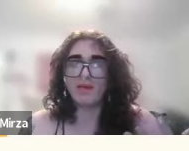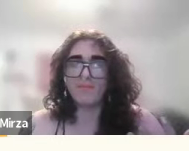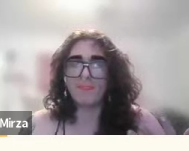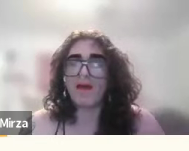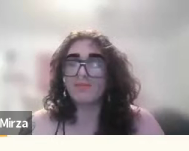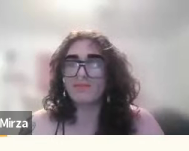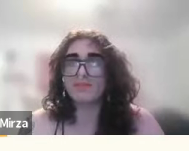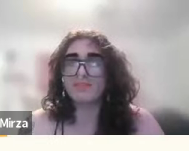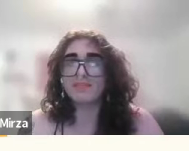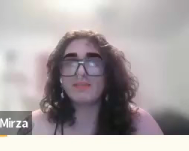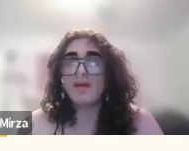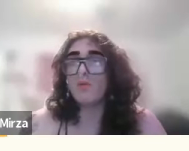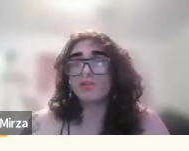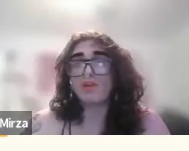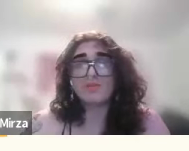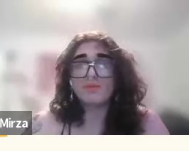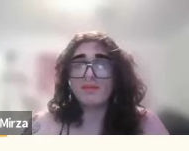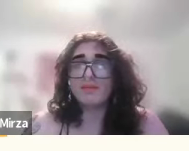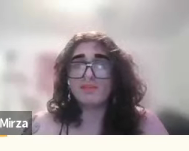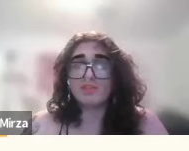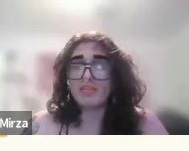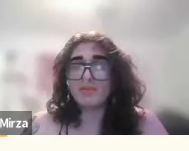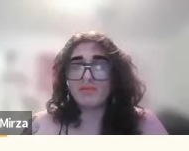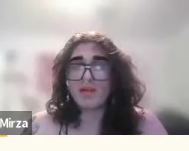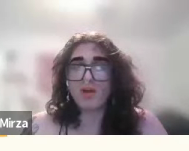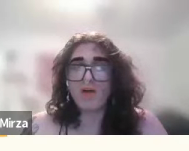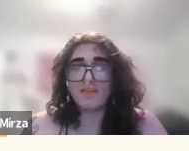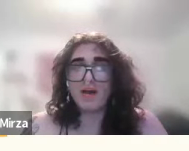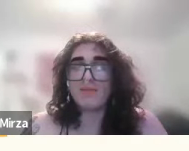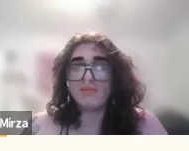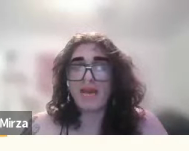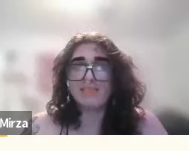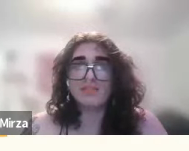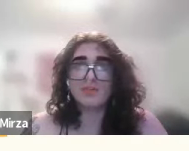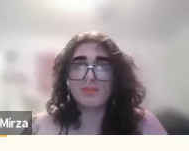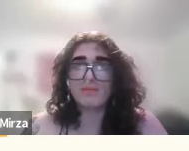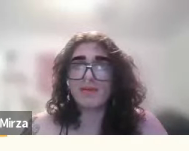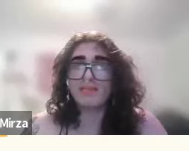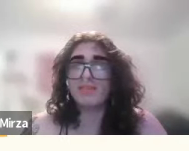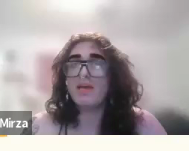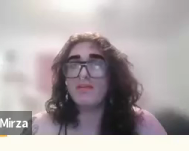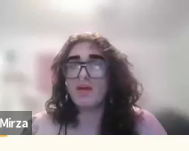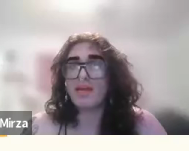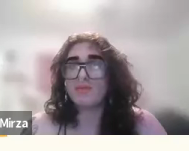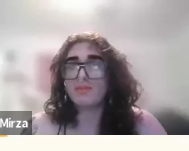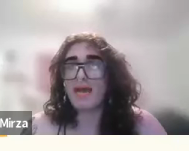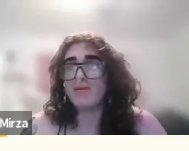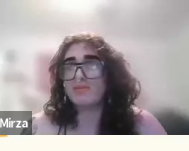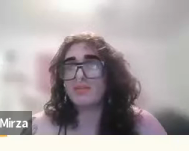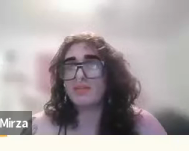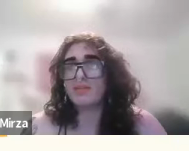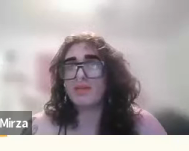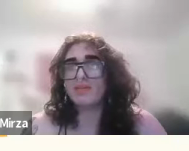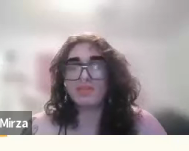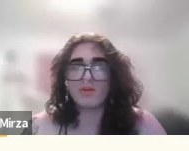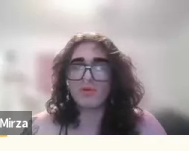based housing, for instance, where trans women, especially trans women of color, are often unable to access treatment because they're not able to be